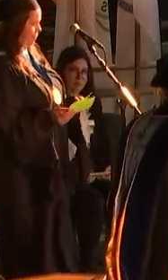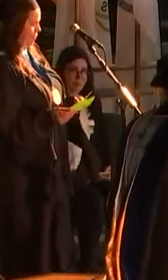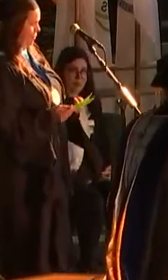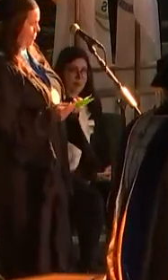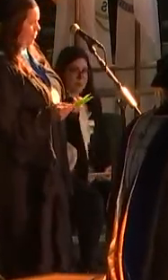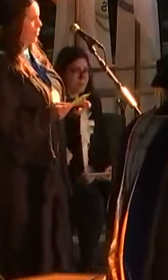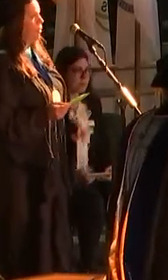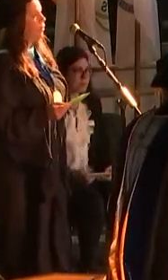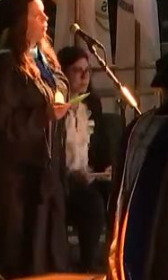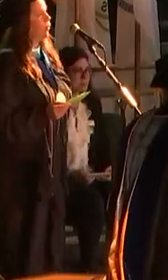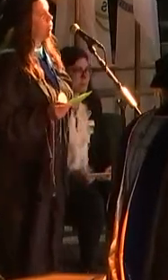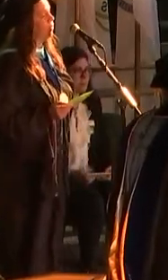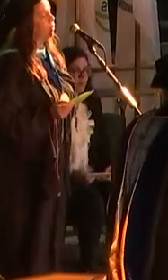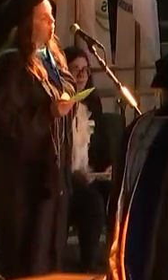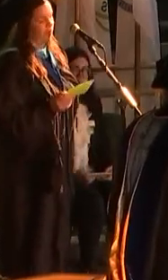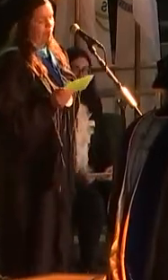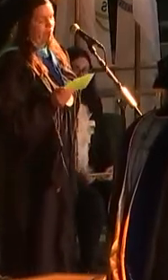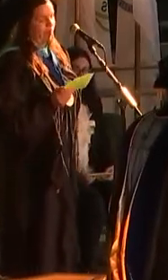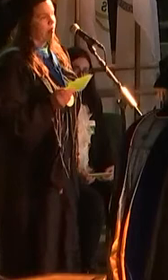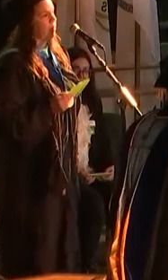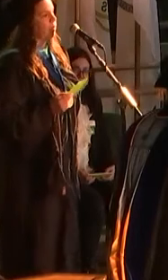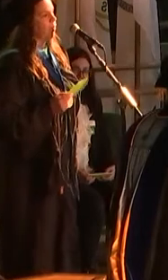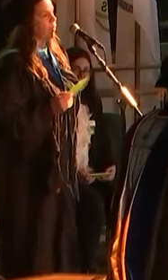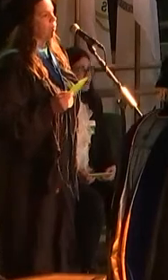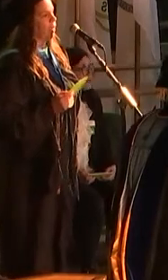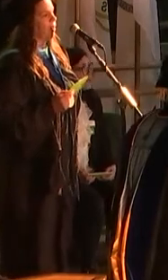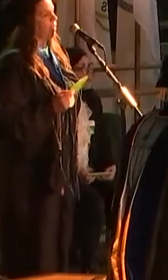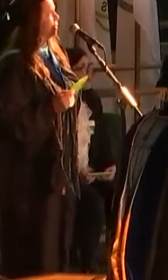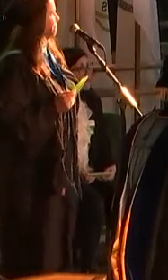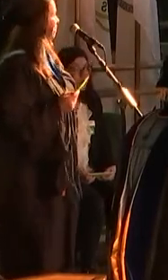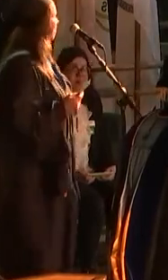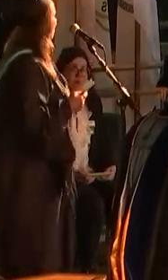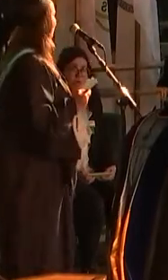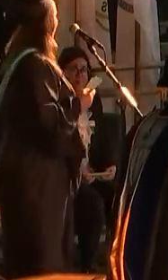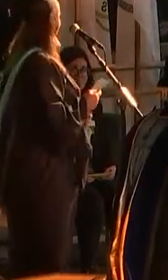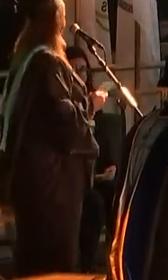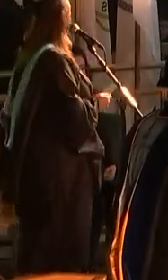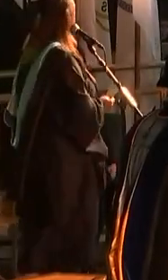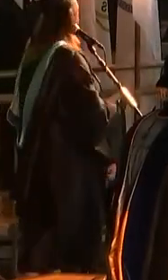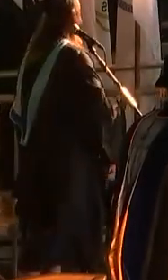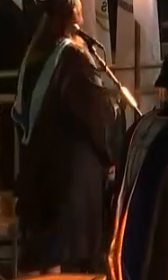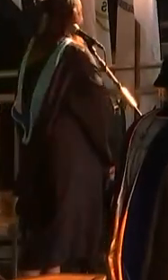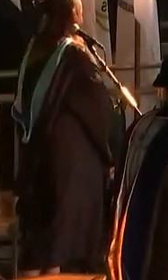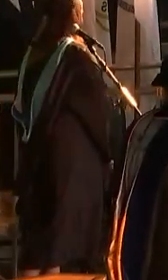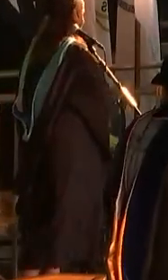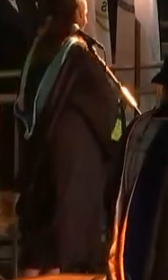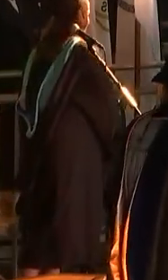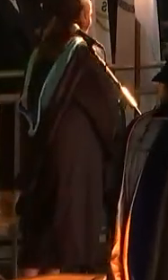Luke Bartel, summa cum laude.